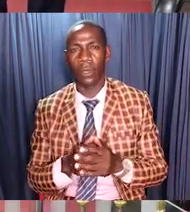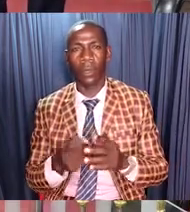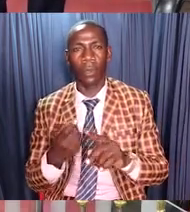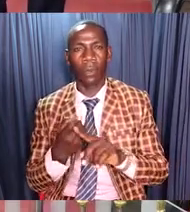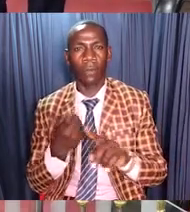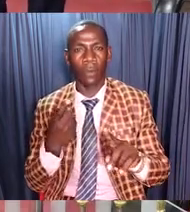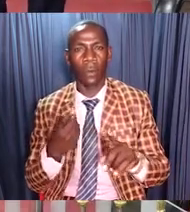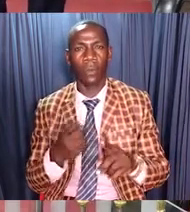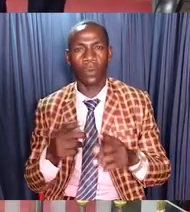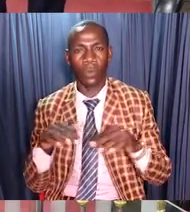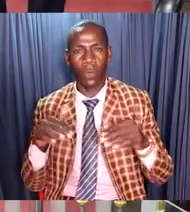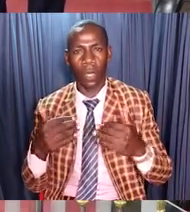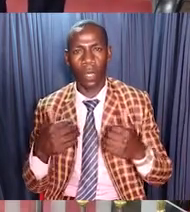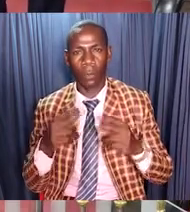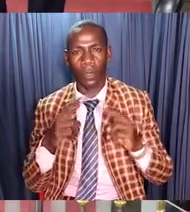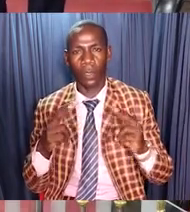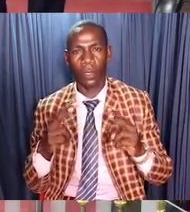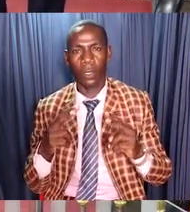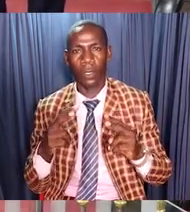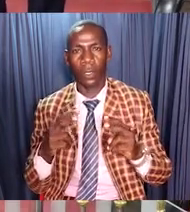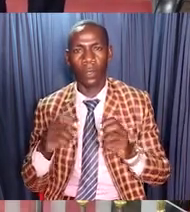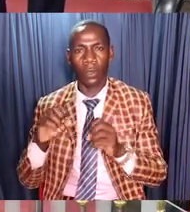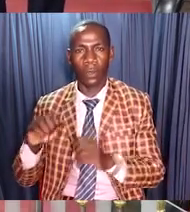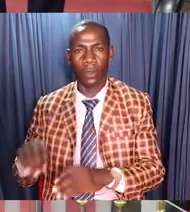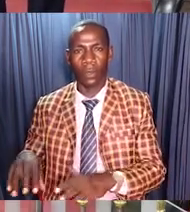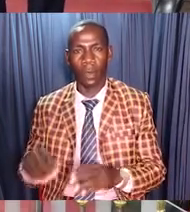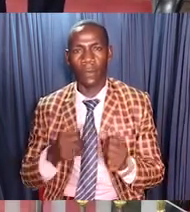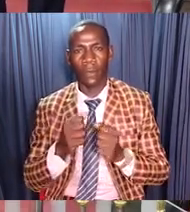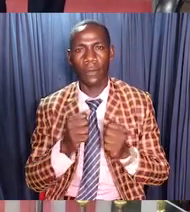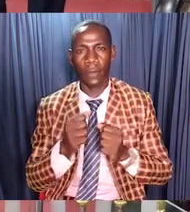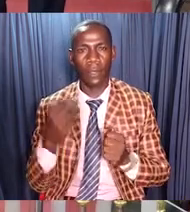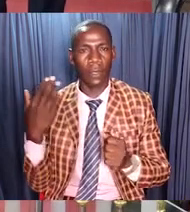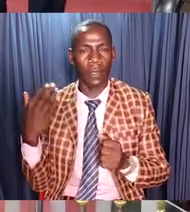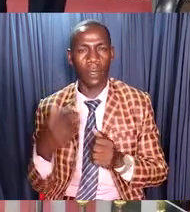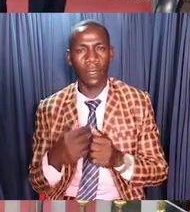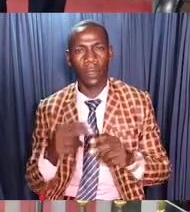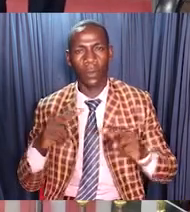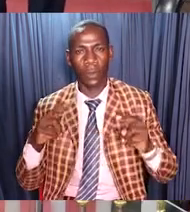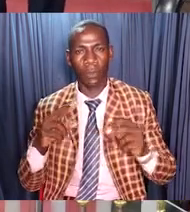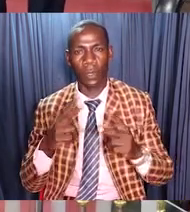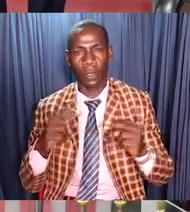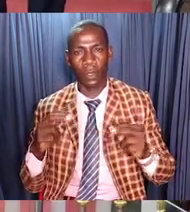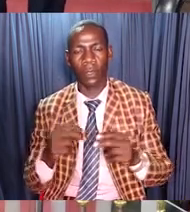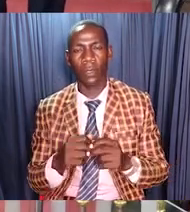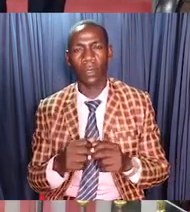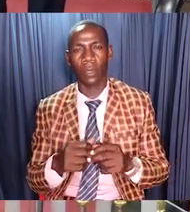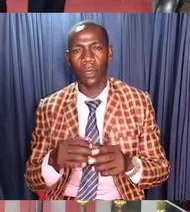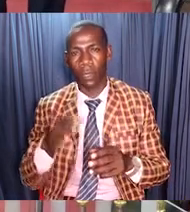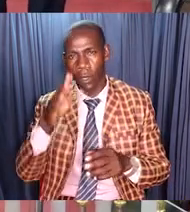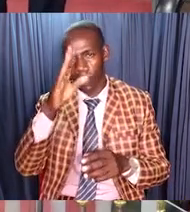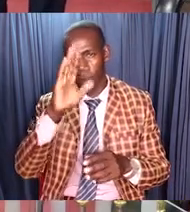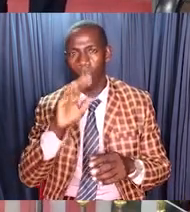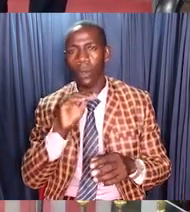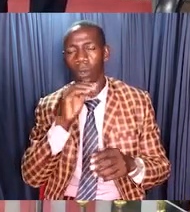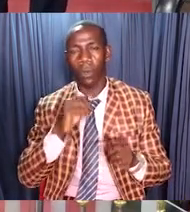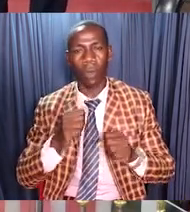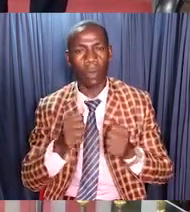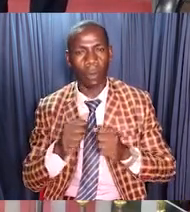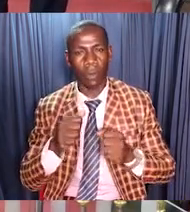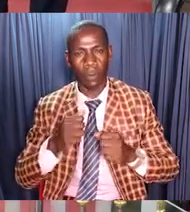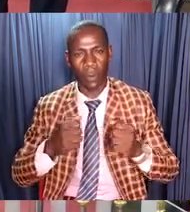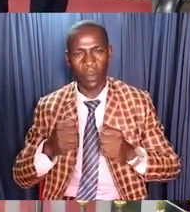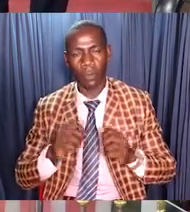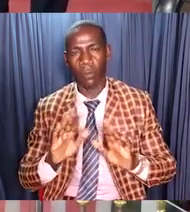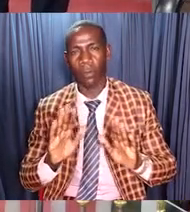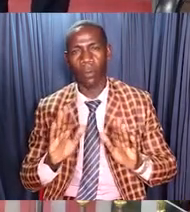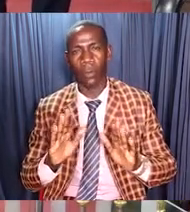ulikotoka uliacha. Where you came from, did you leave peace? Na hata kama uliacha vita. Even if you left the fight. Tafuta amani. Seek peace. Mungu hafanyi kazi na mtu wa vita. God doesn't work with